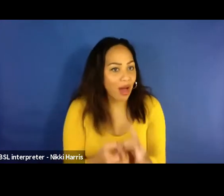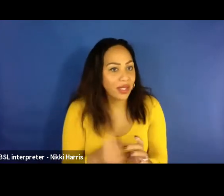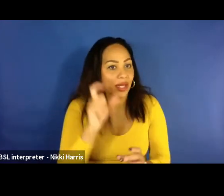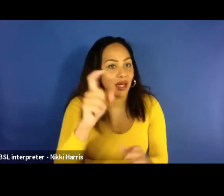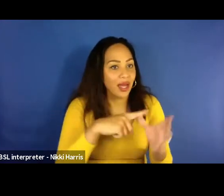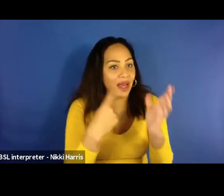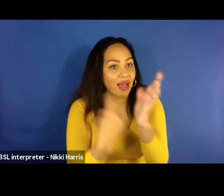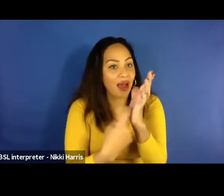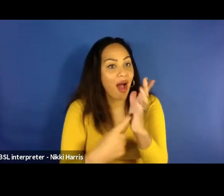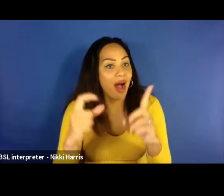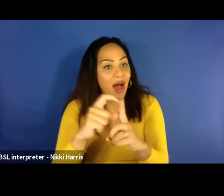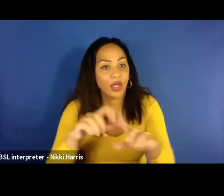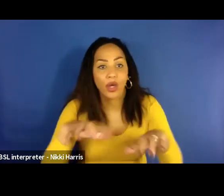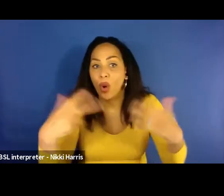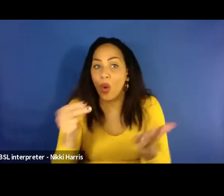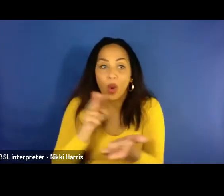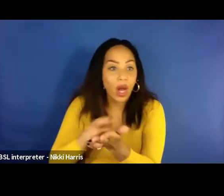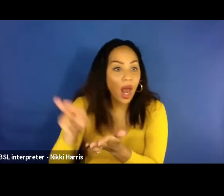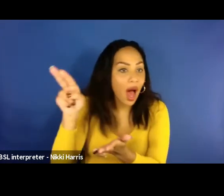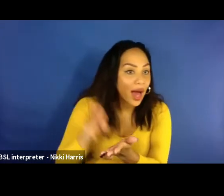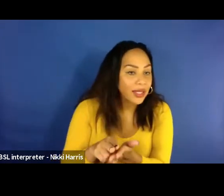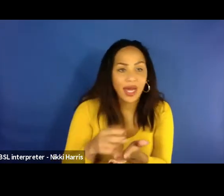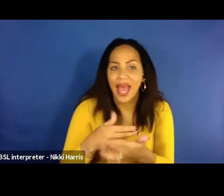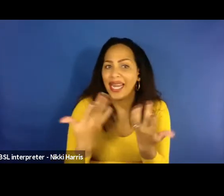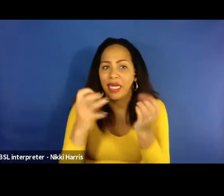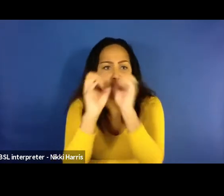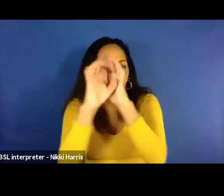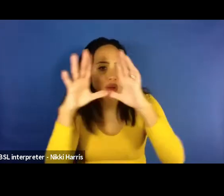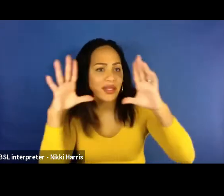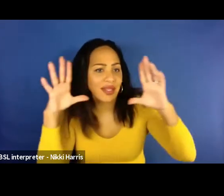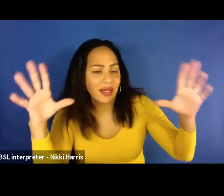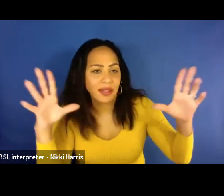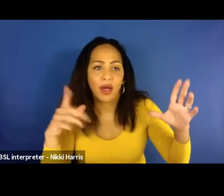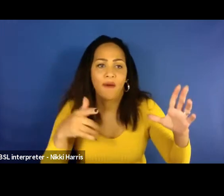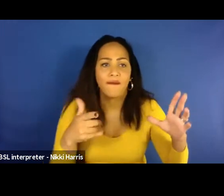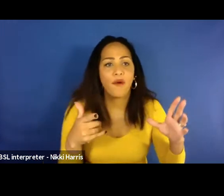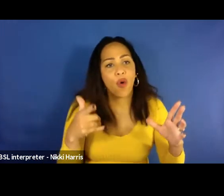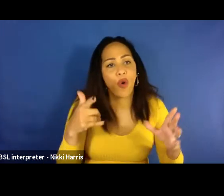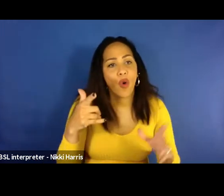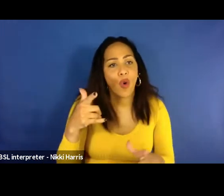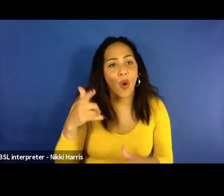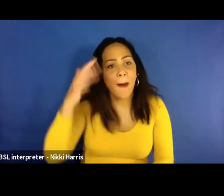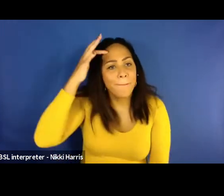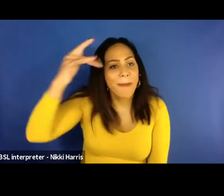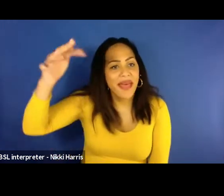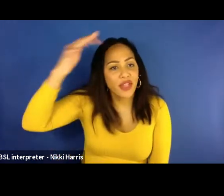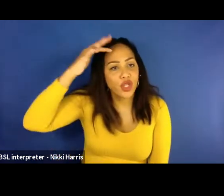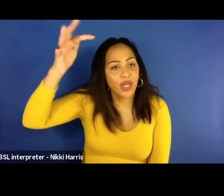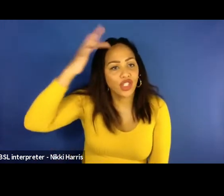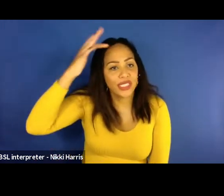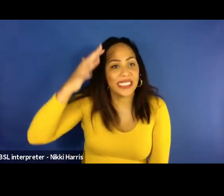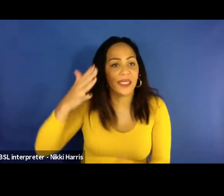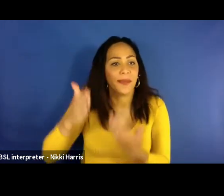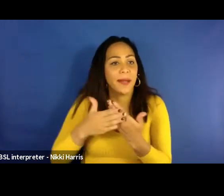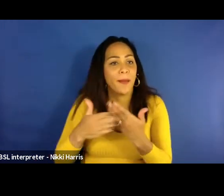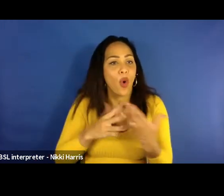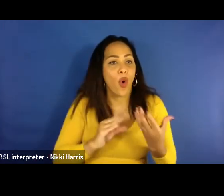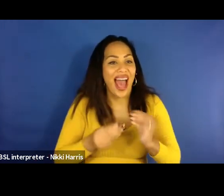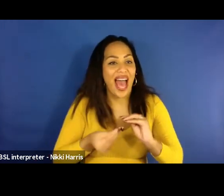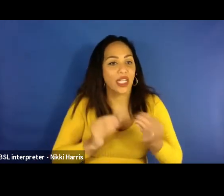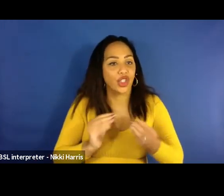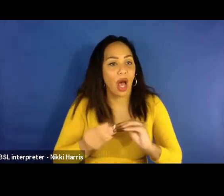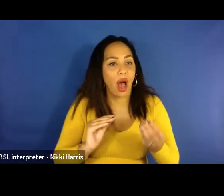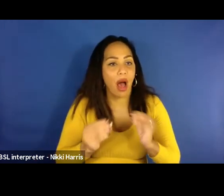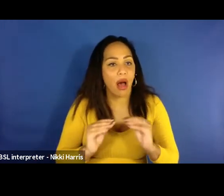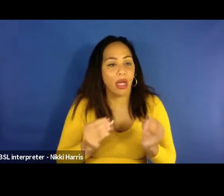to Glide, or any of the kind of concepts of having an agile methodology that people may strive to be more experimental to obviously then